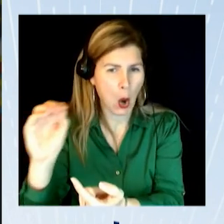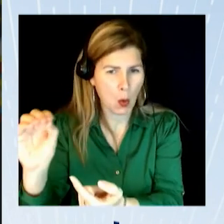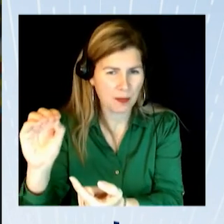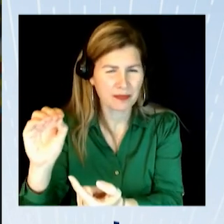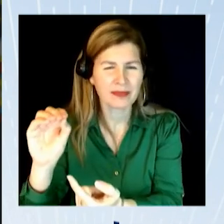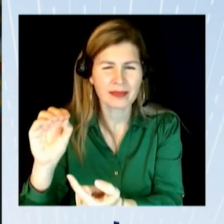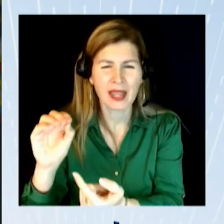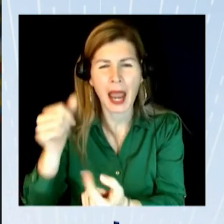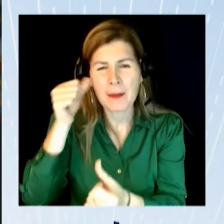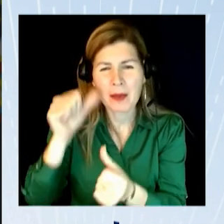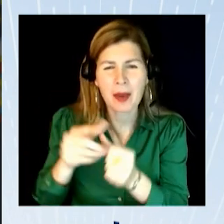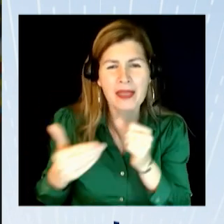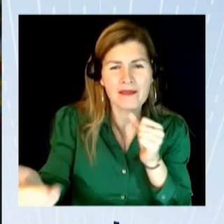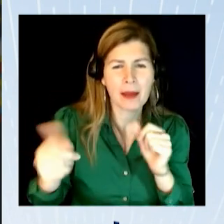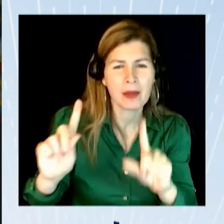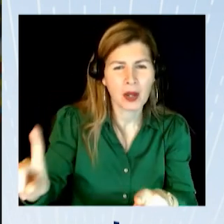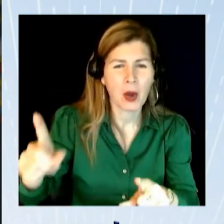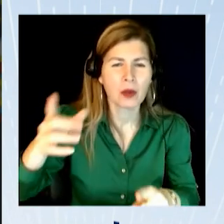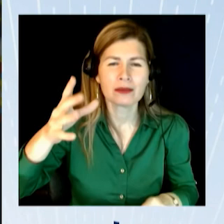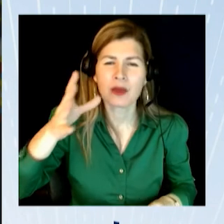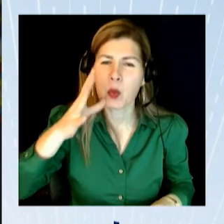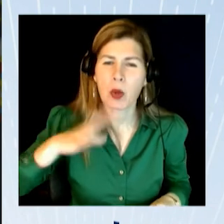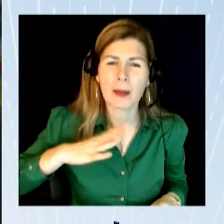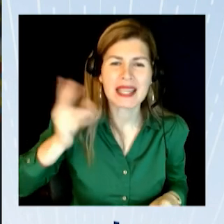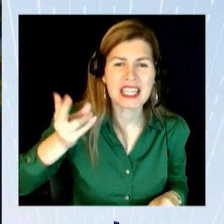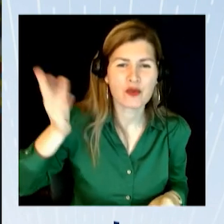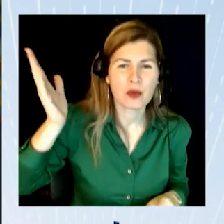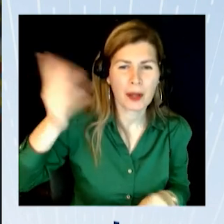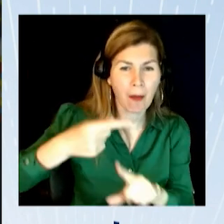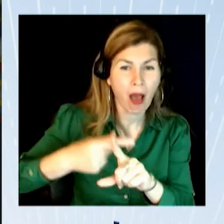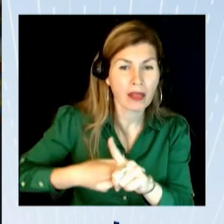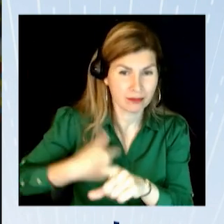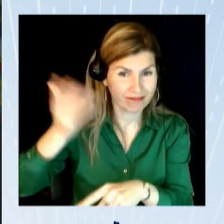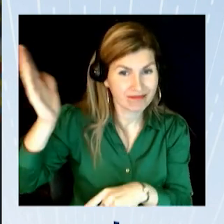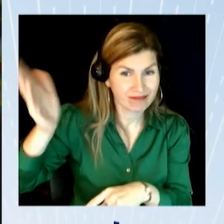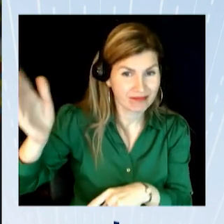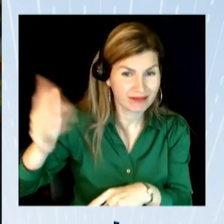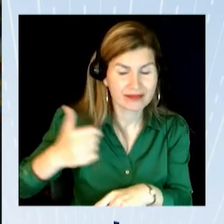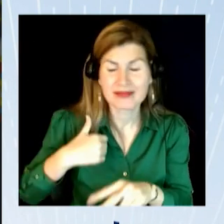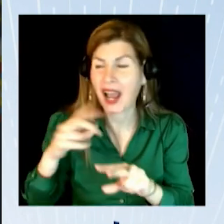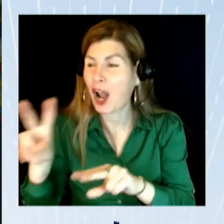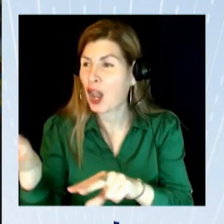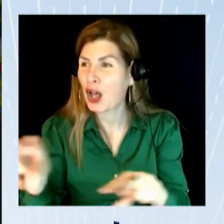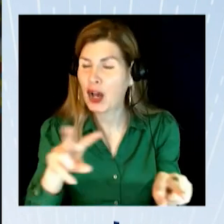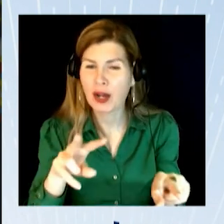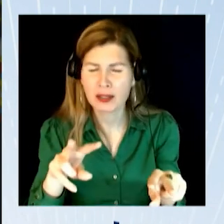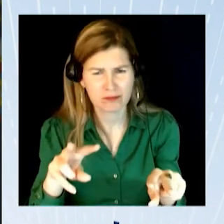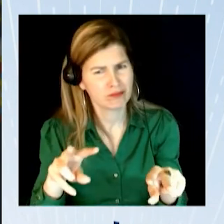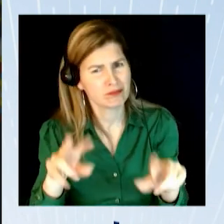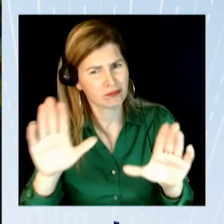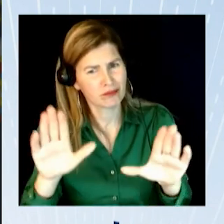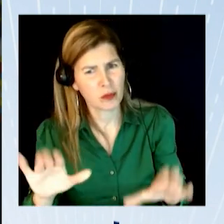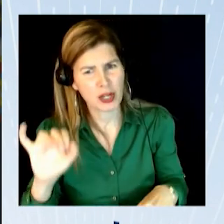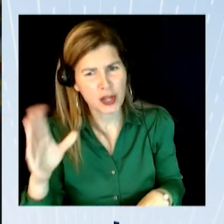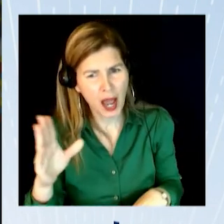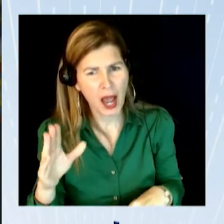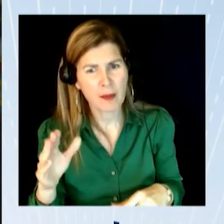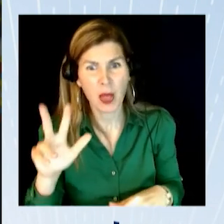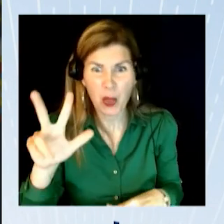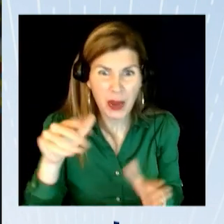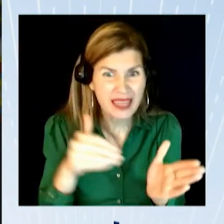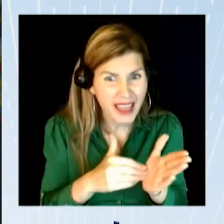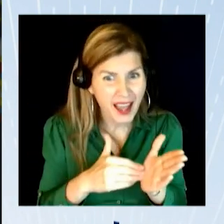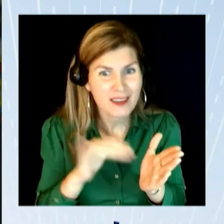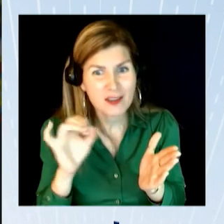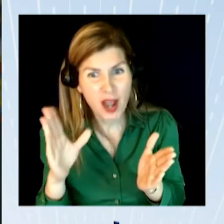Month a few years ago when I was lieutenant governor. I visited the campus and I looked around. I said, these are great jobs, 3,000 jobs and growing. I don't